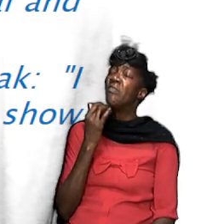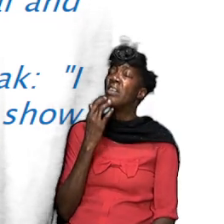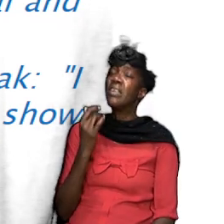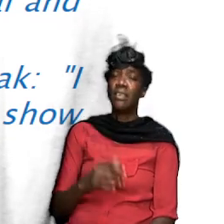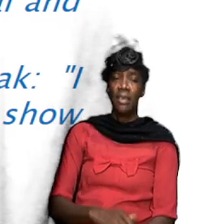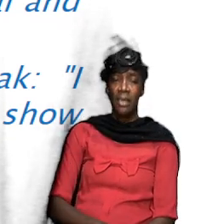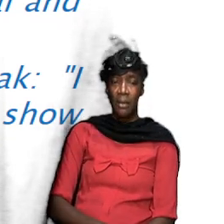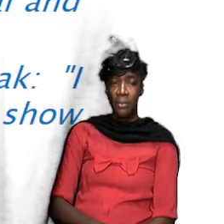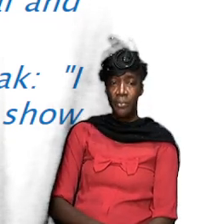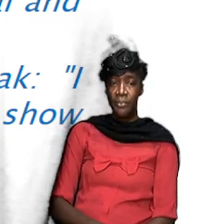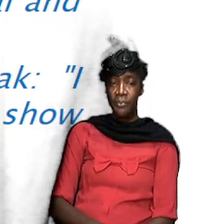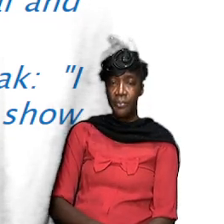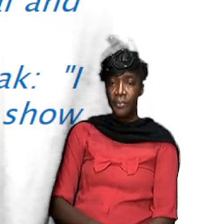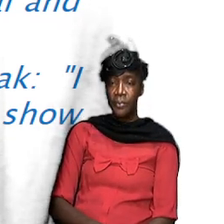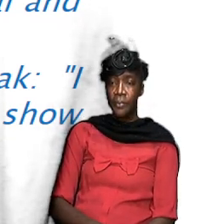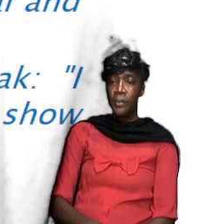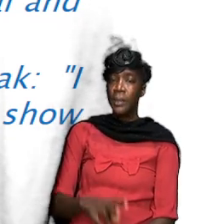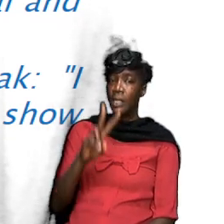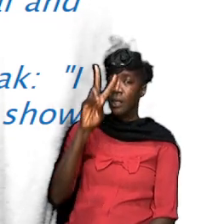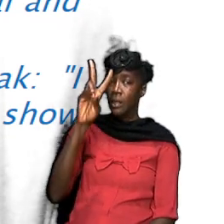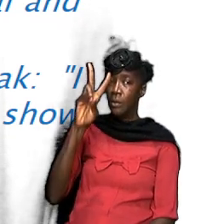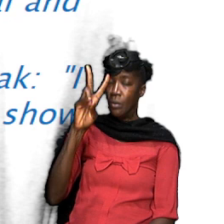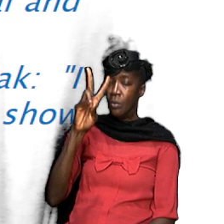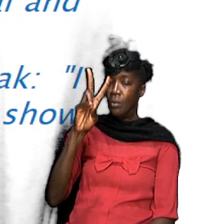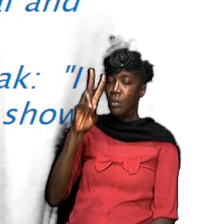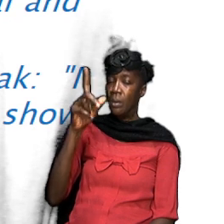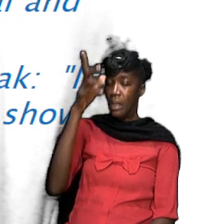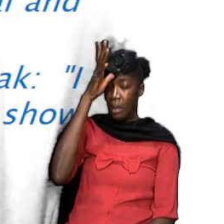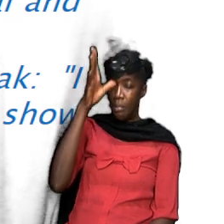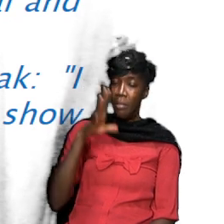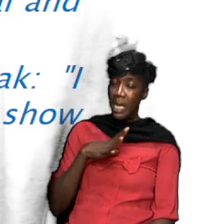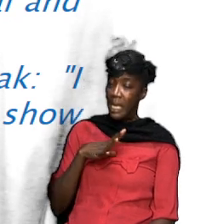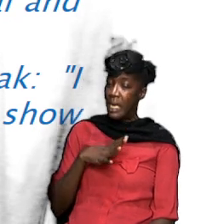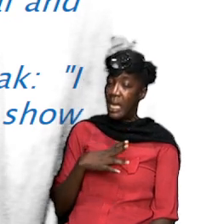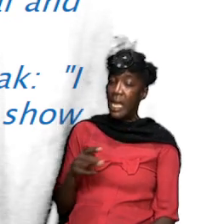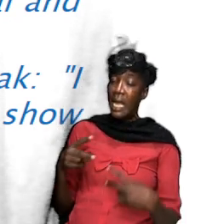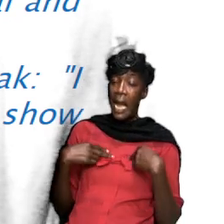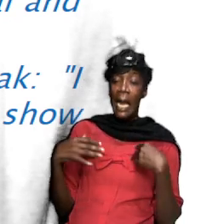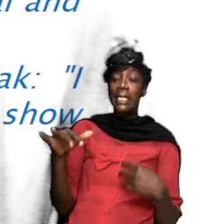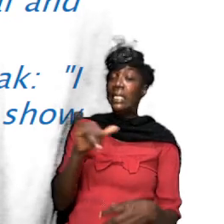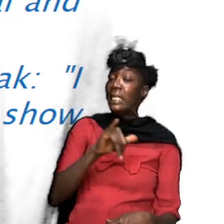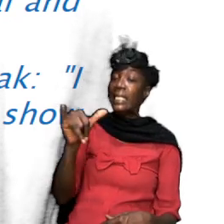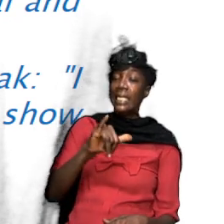So, like we said, that both men had the same privilege.